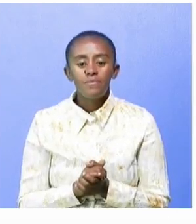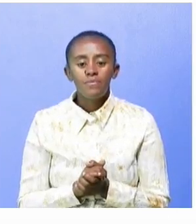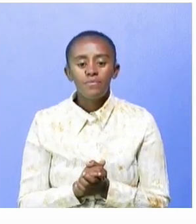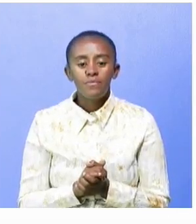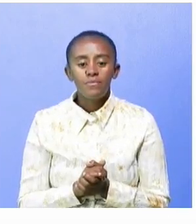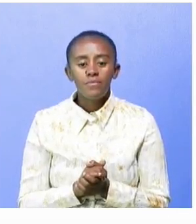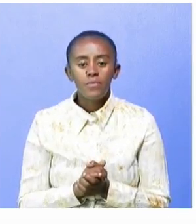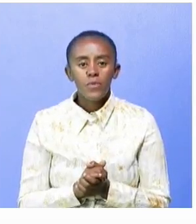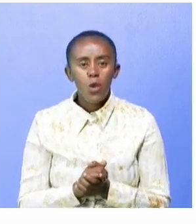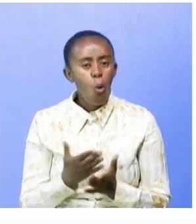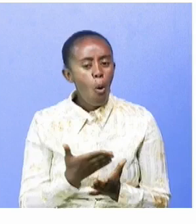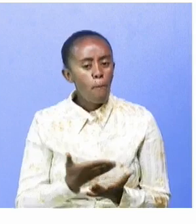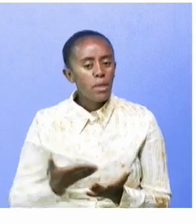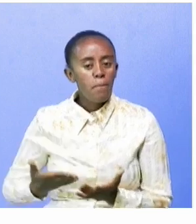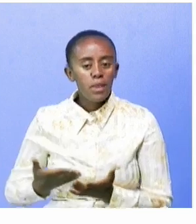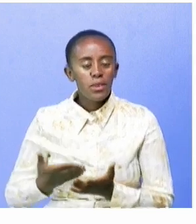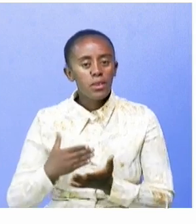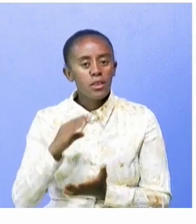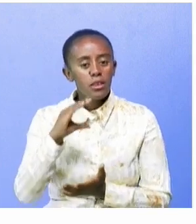commitment.